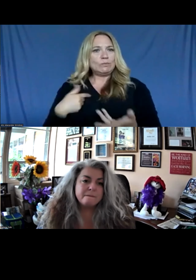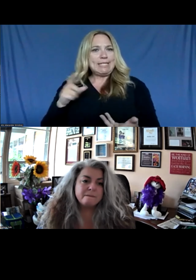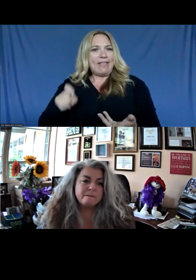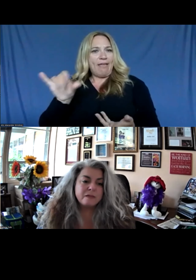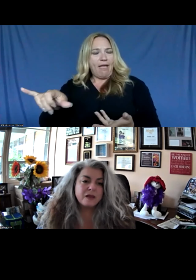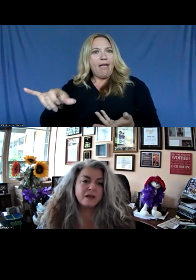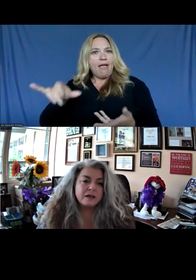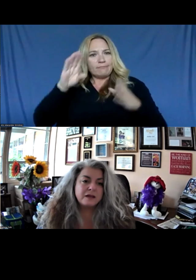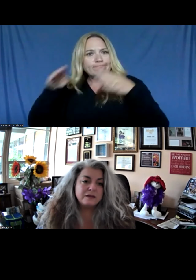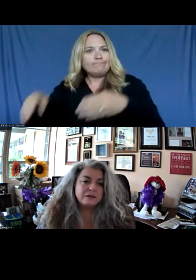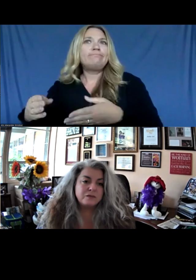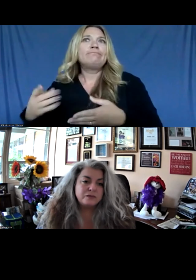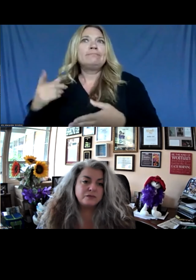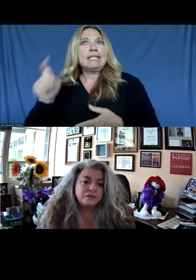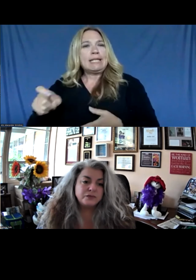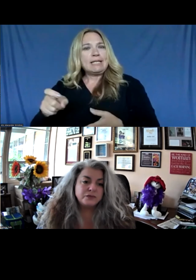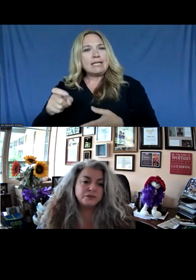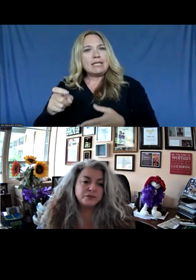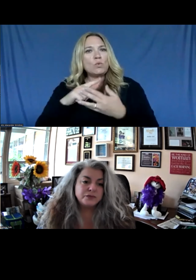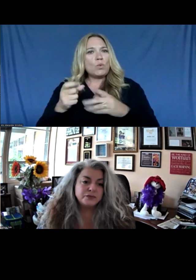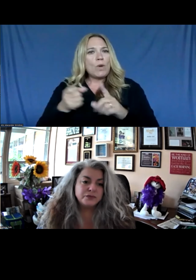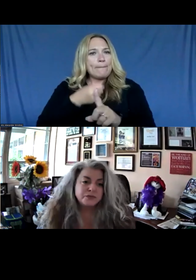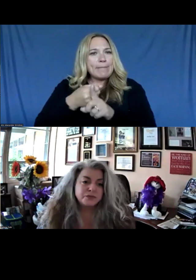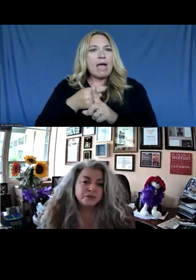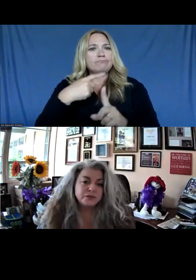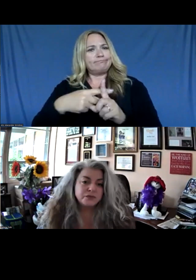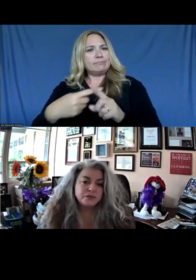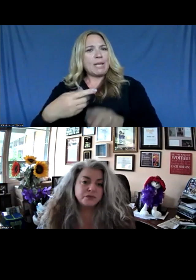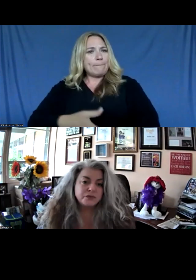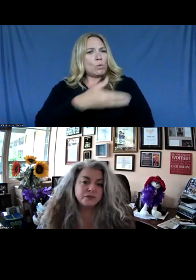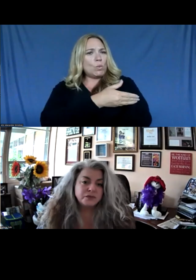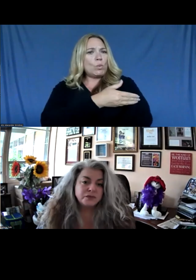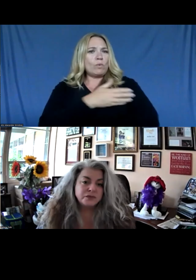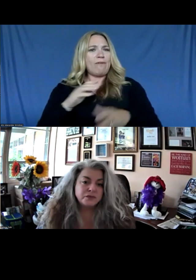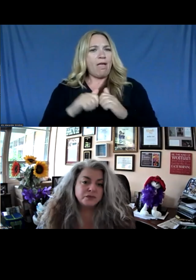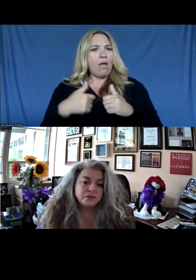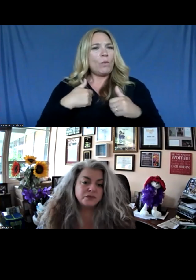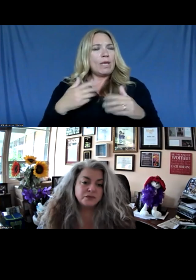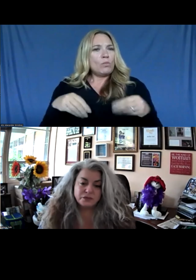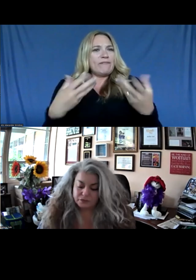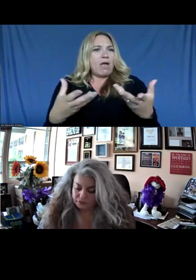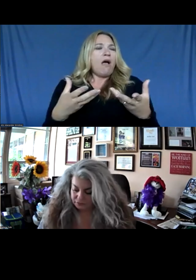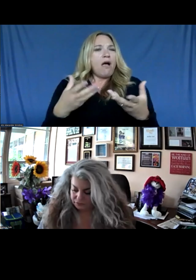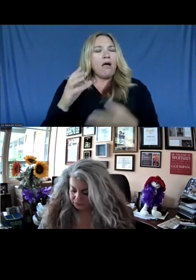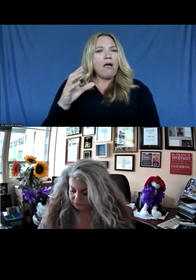and to impact and improve the delivery of care for our the older adults and persons